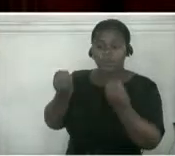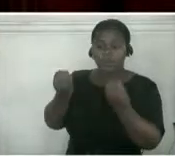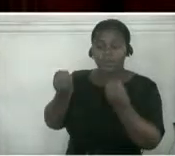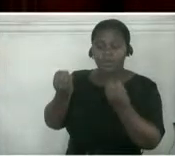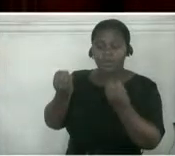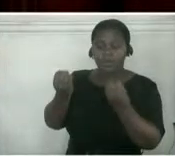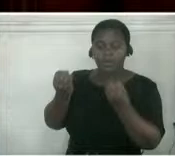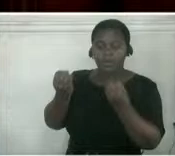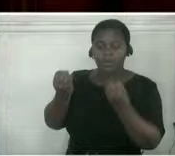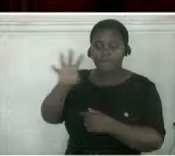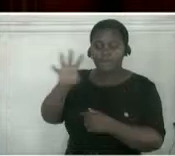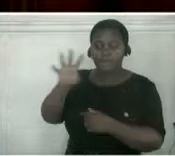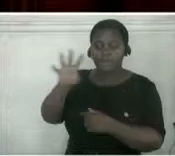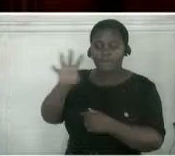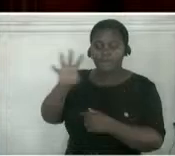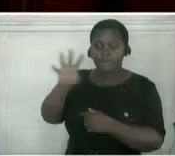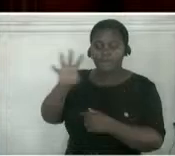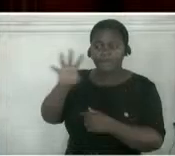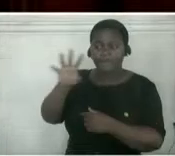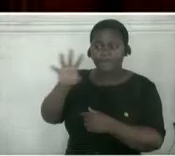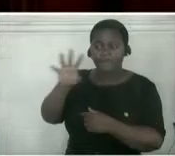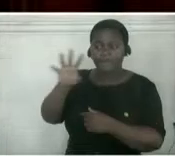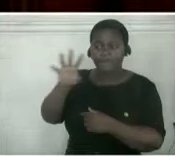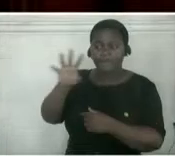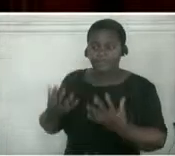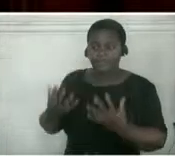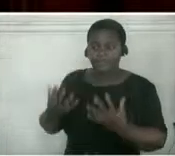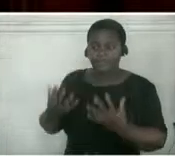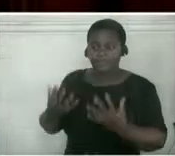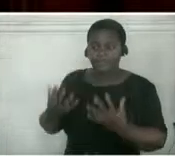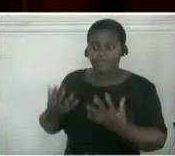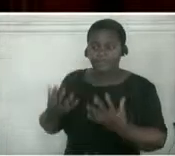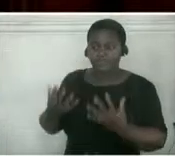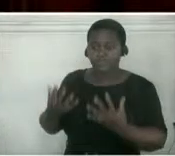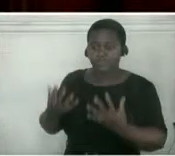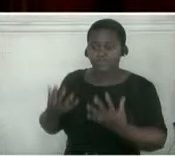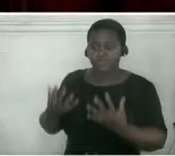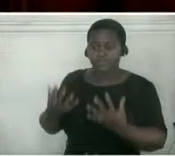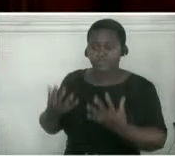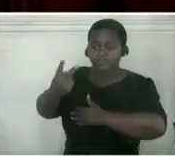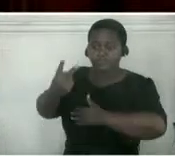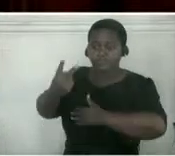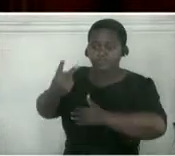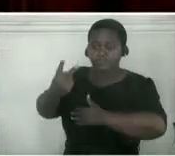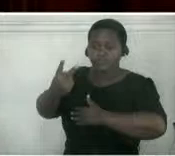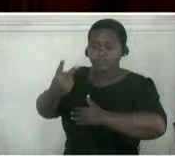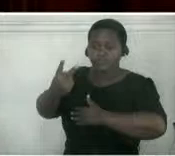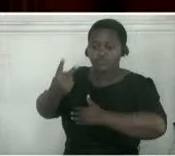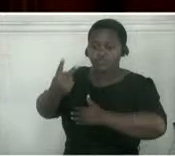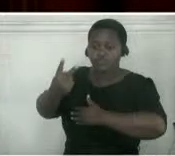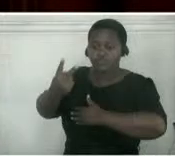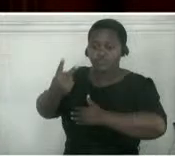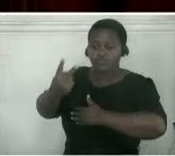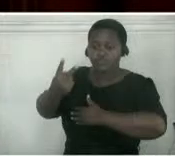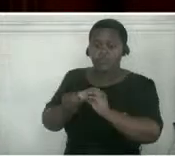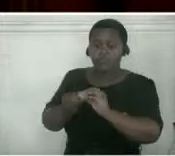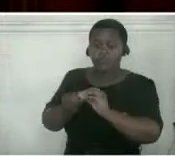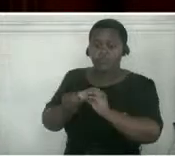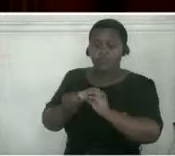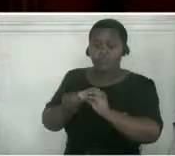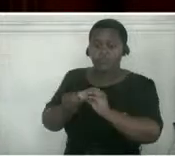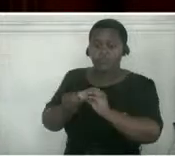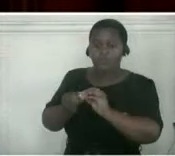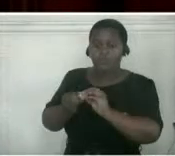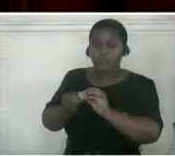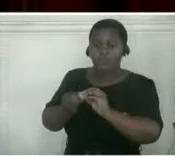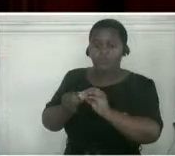144 million is budgeted for phase 2 for installation of internal civil